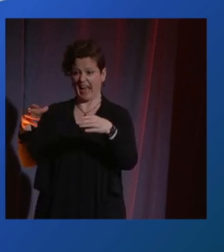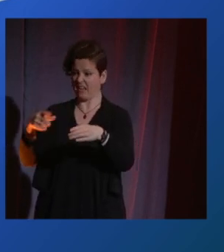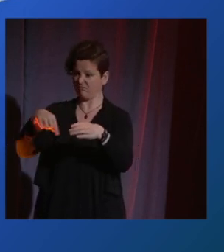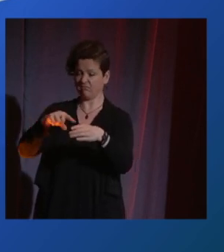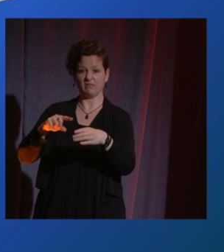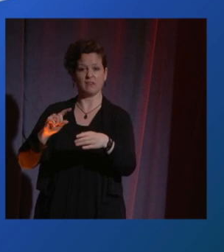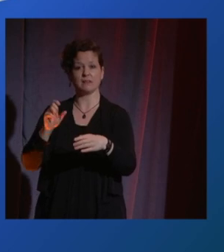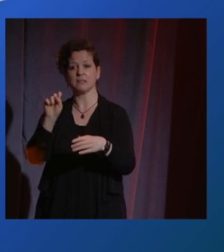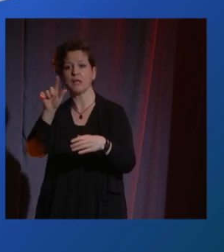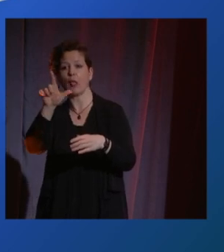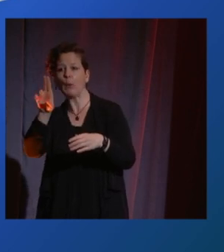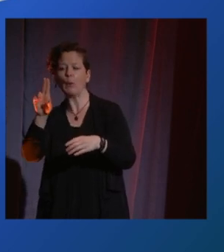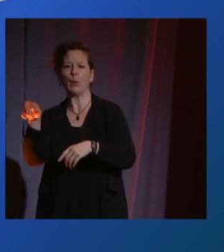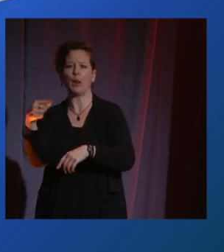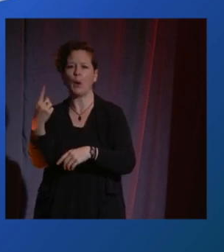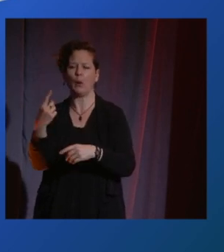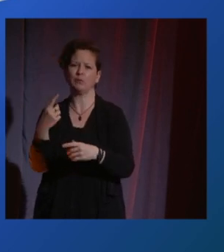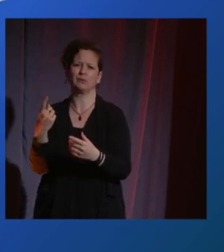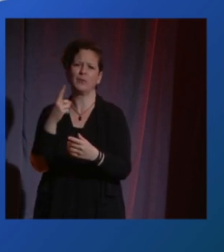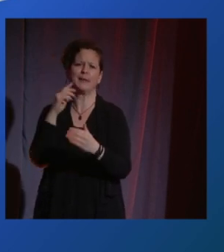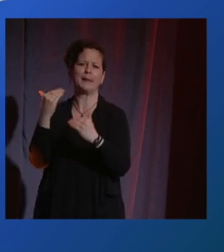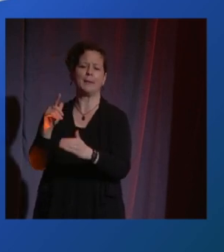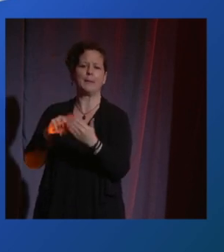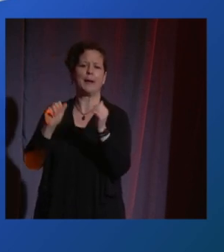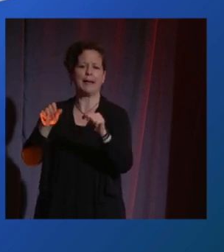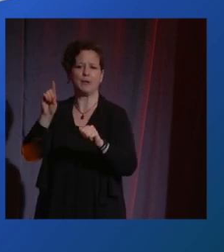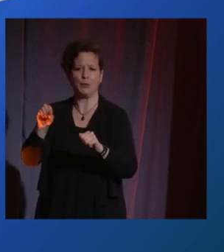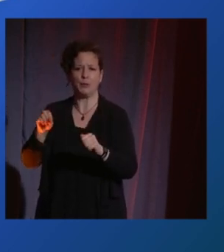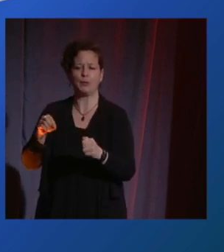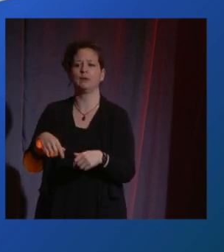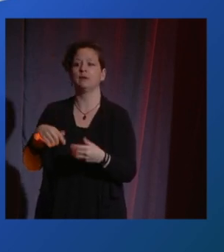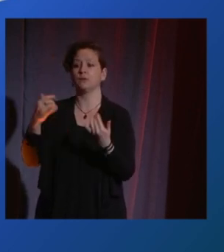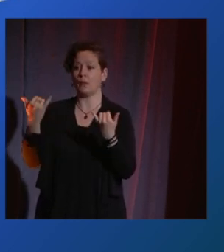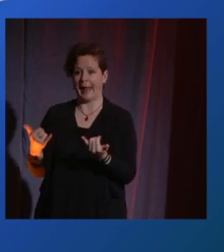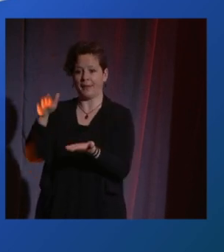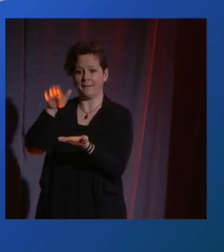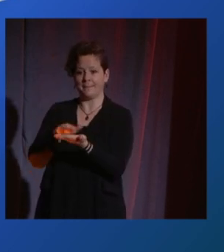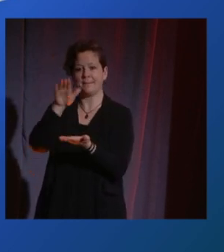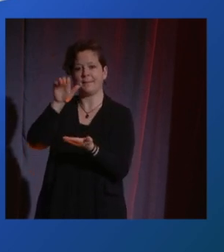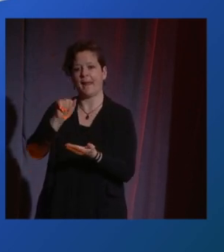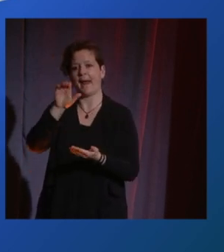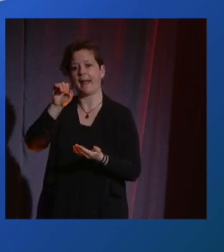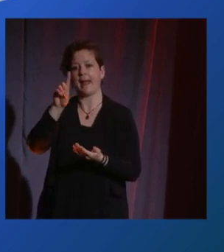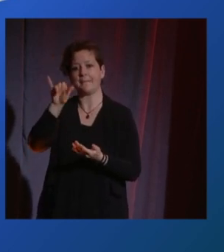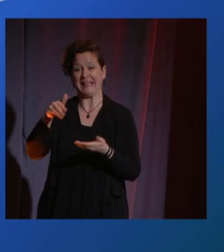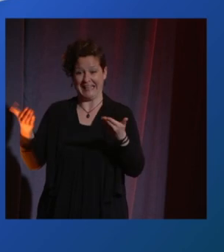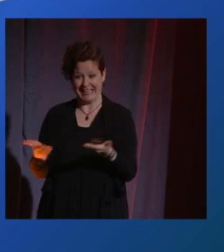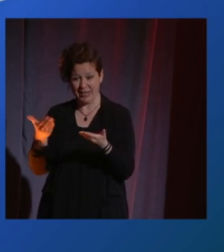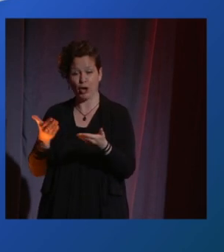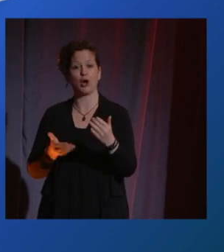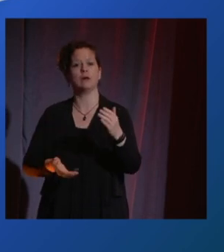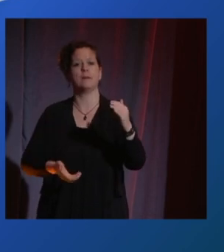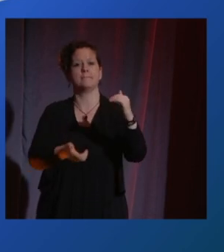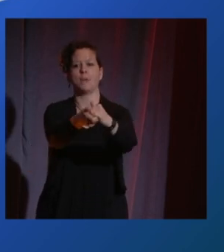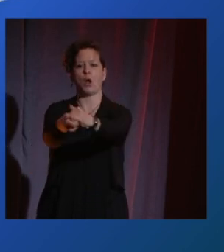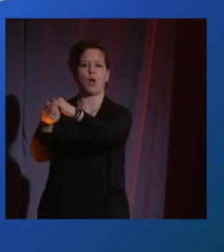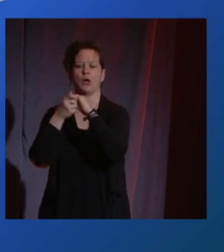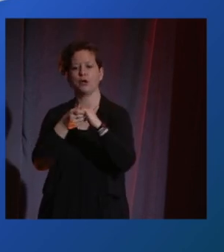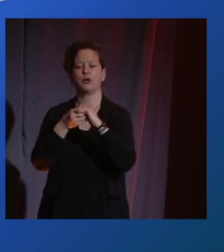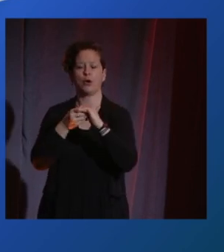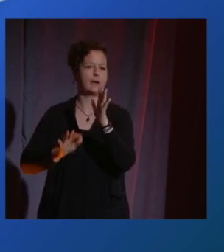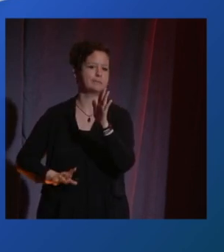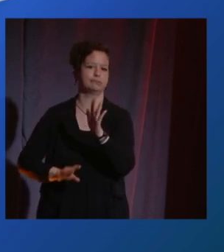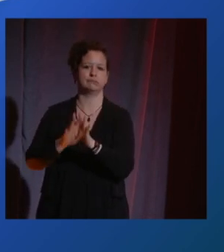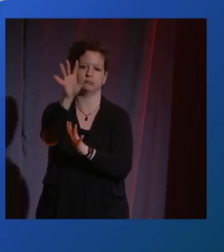AI is tiing things together we and the academy are coming together around advancing this knowledge at an accelerating